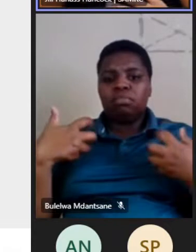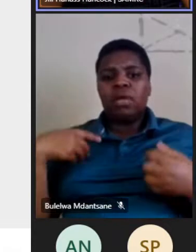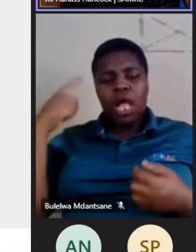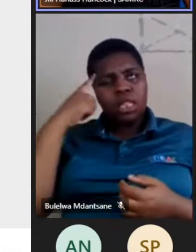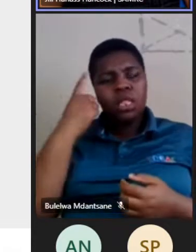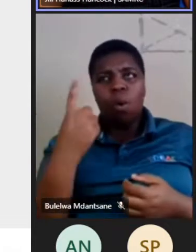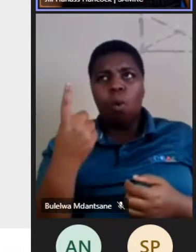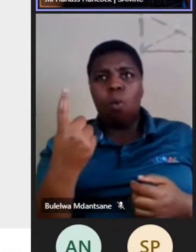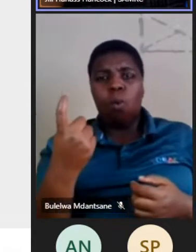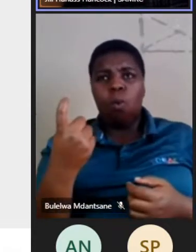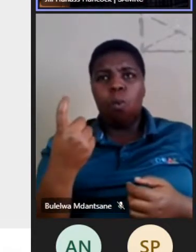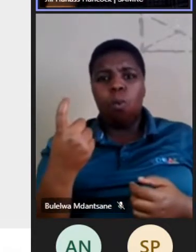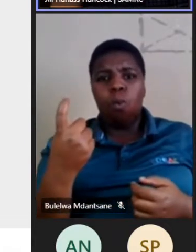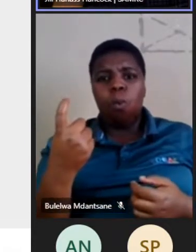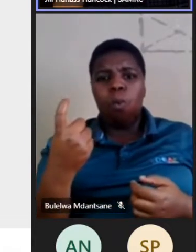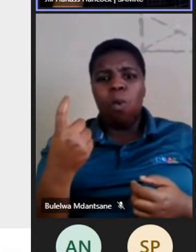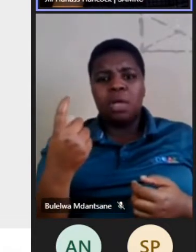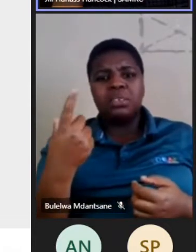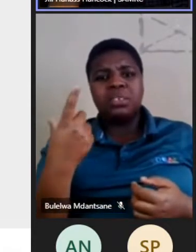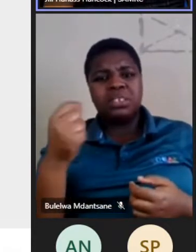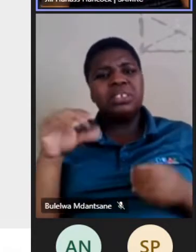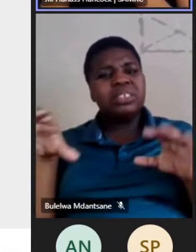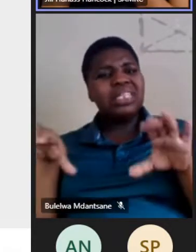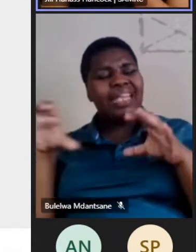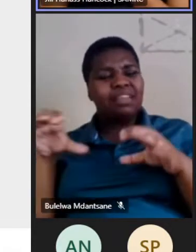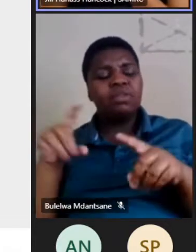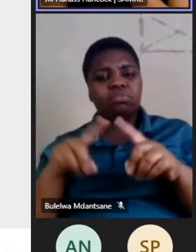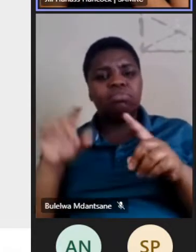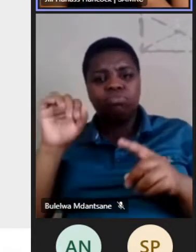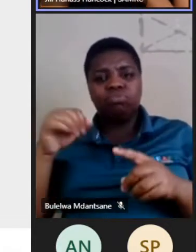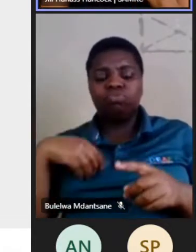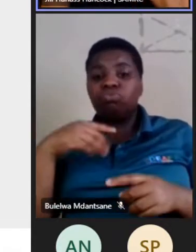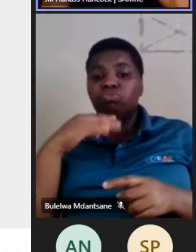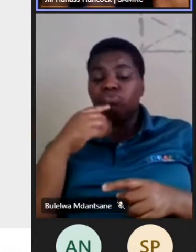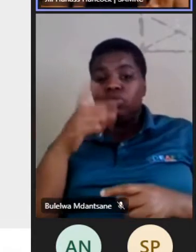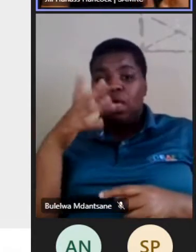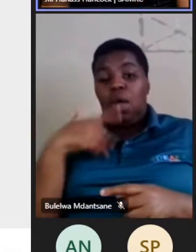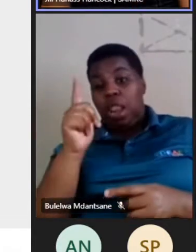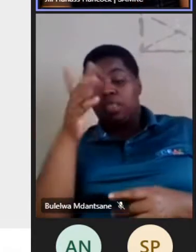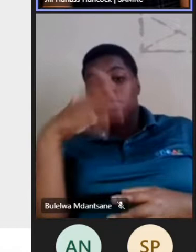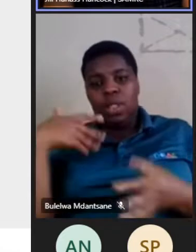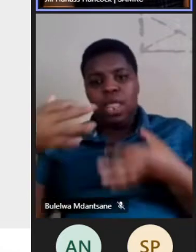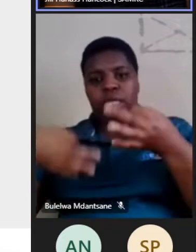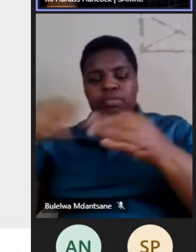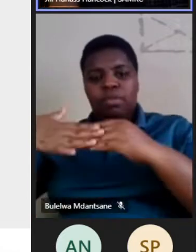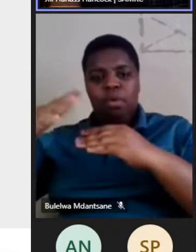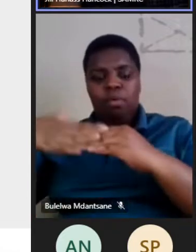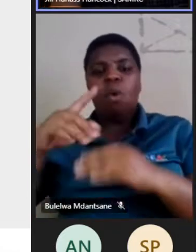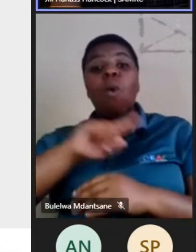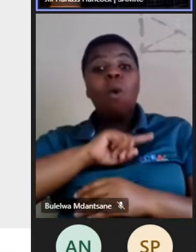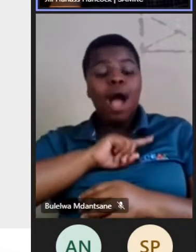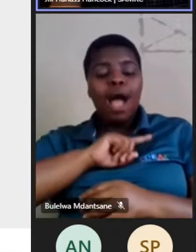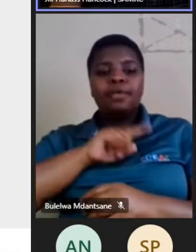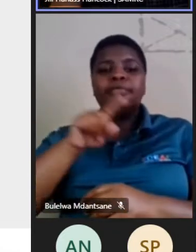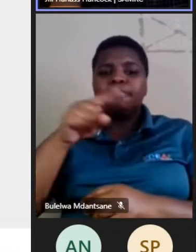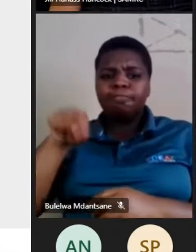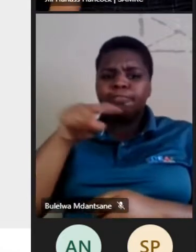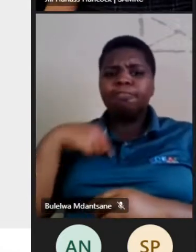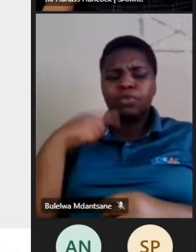an activity that they actually did. And I will say something to that a little bit later, because it triangulates well with what we got from the other